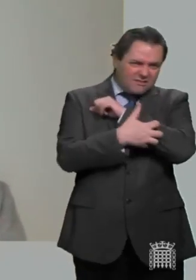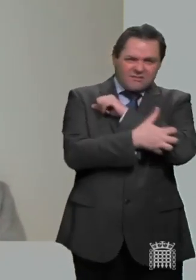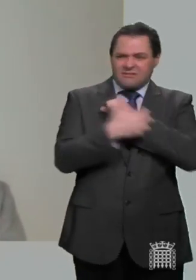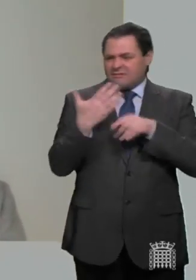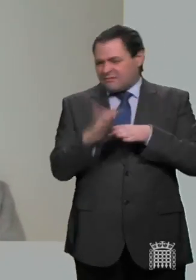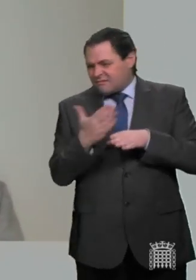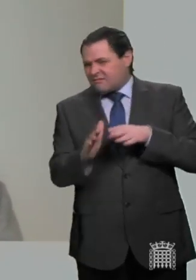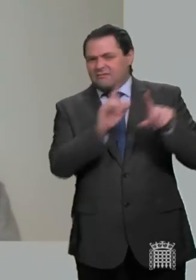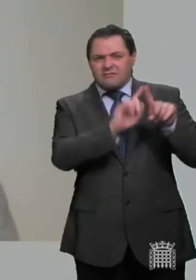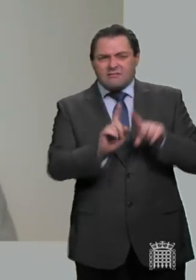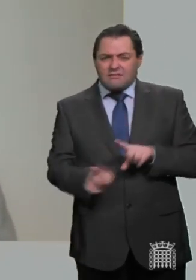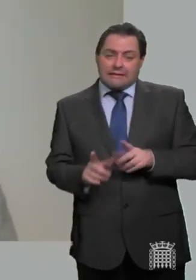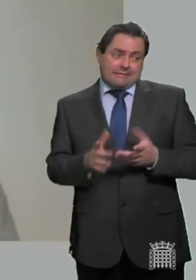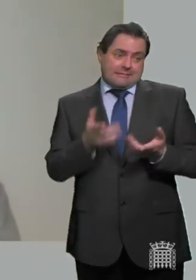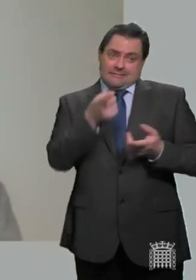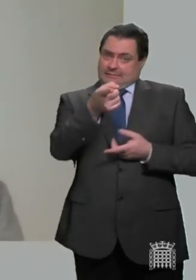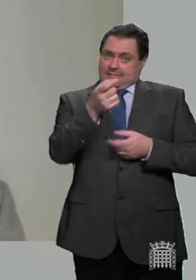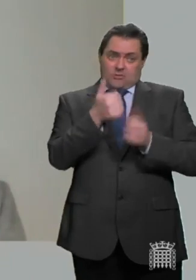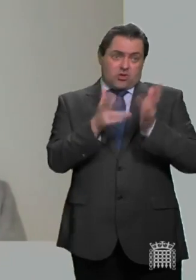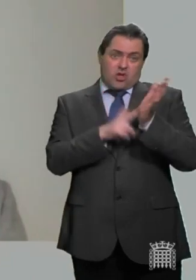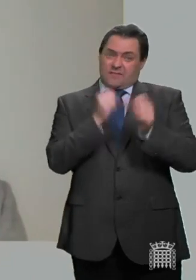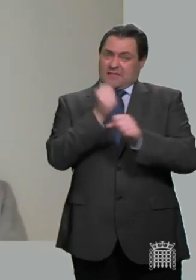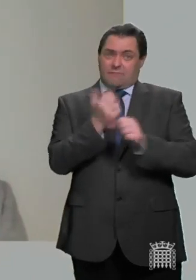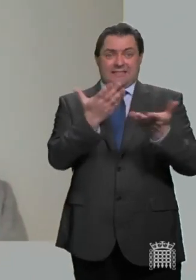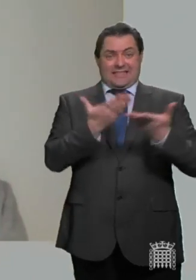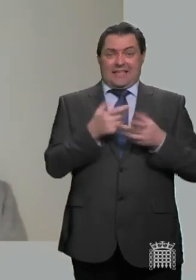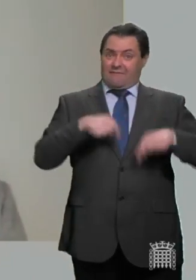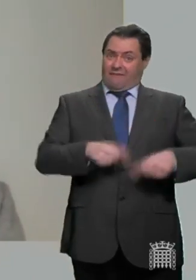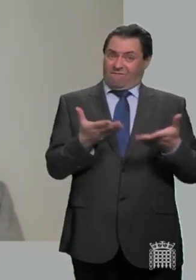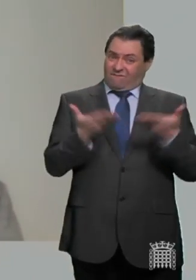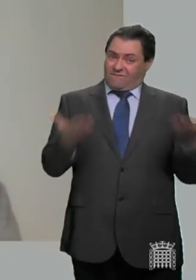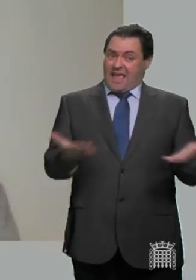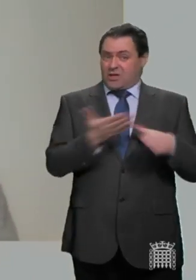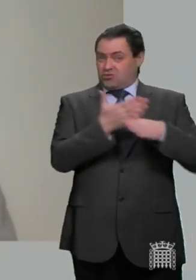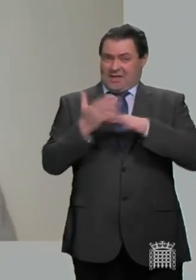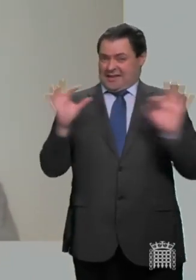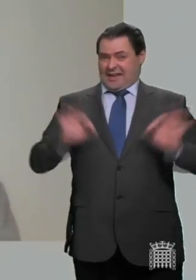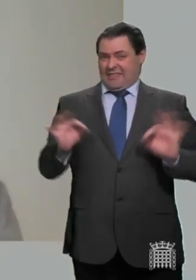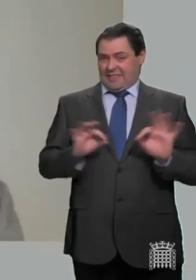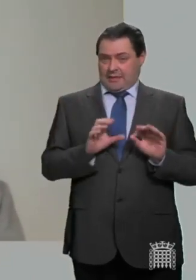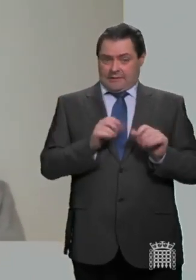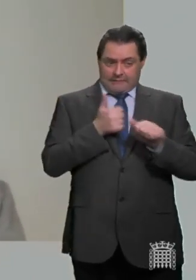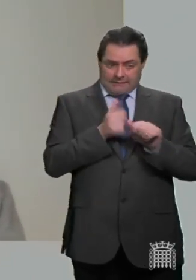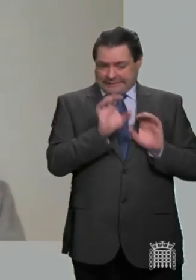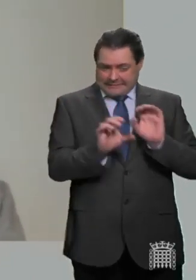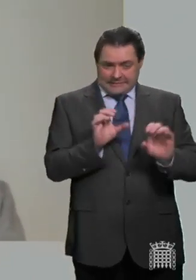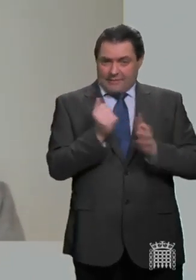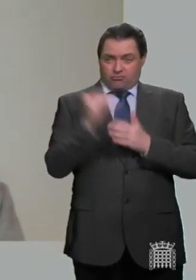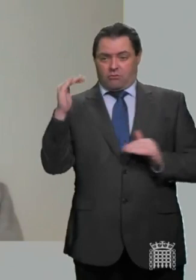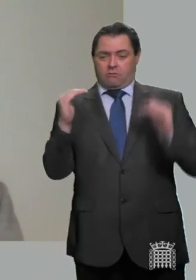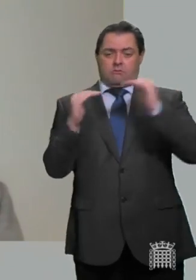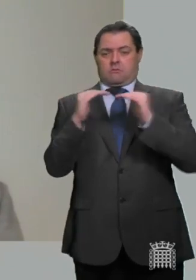has an appalling record on providing Wales with even a fair share of UK spending, let alone the funding needed to level up.